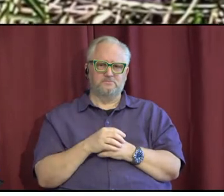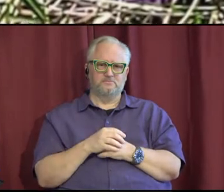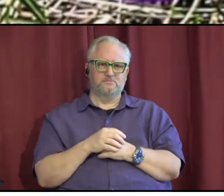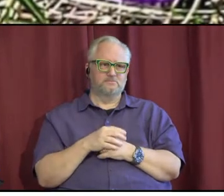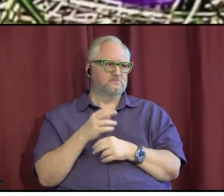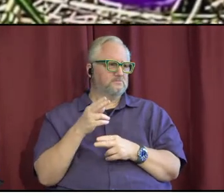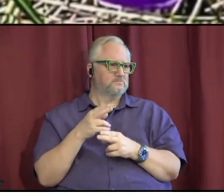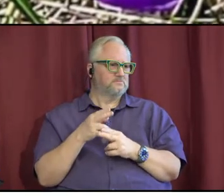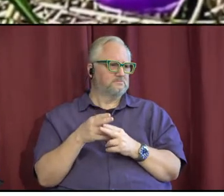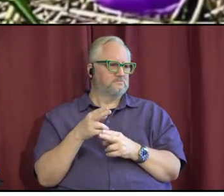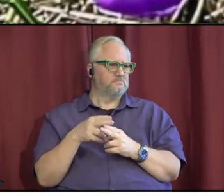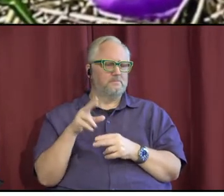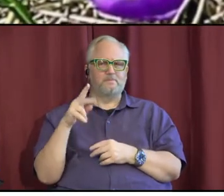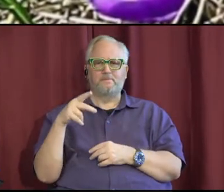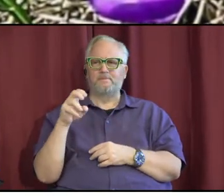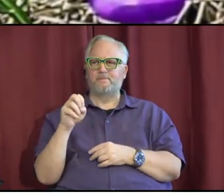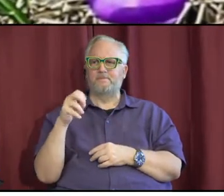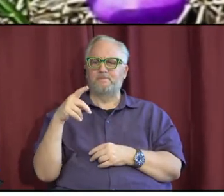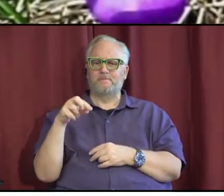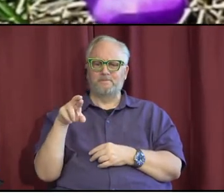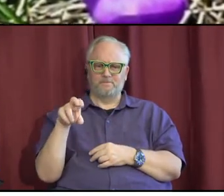Peepers.